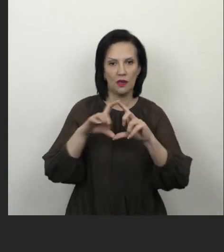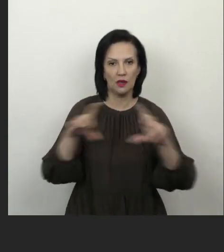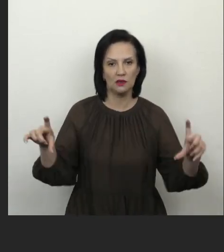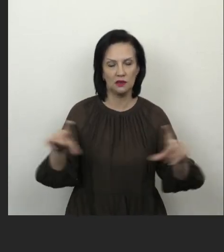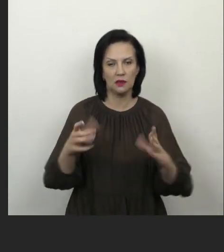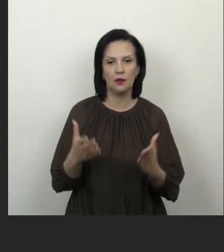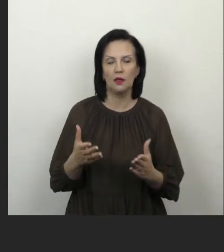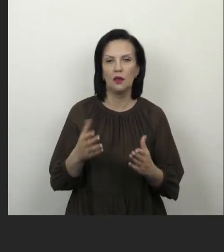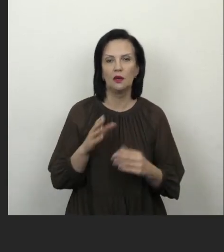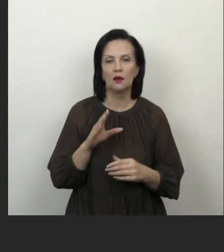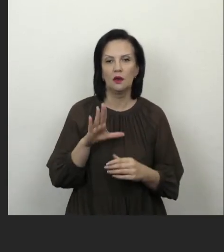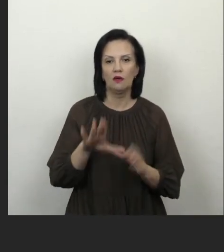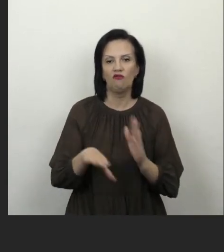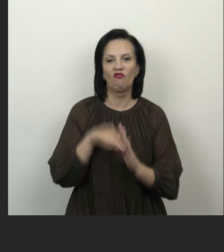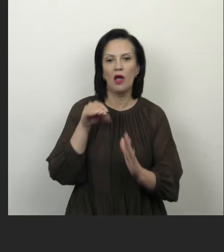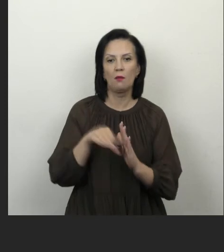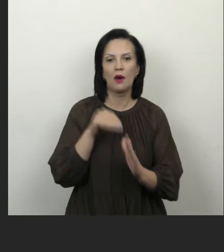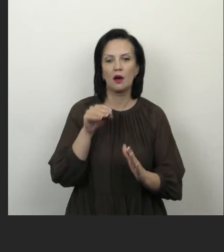revoking